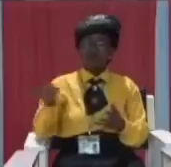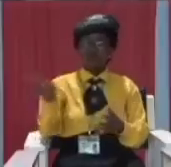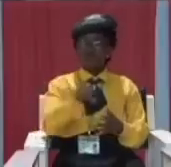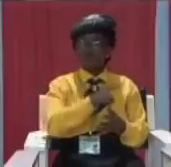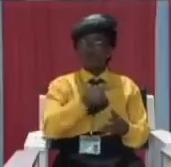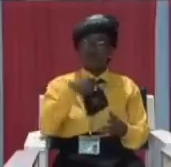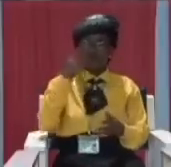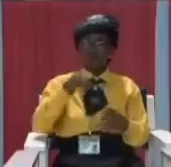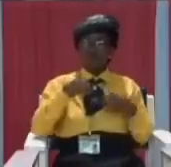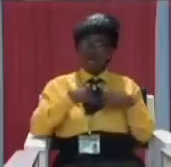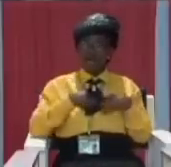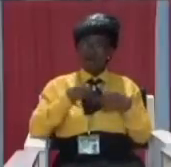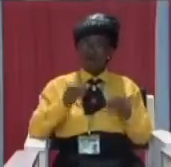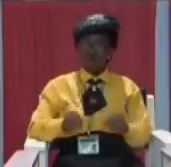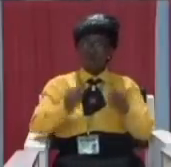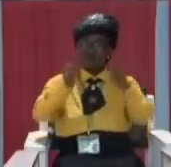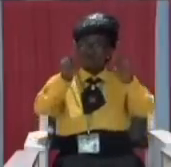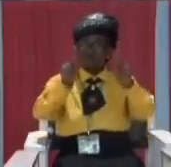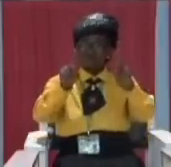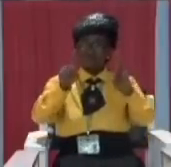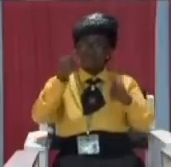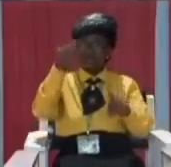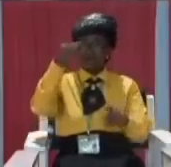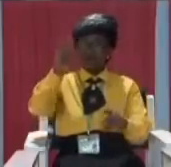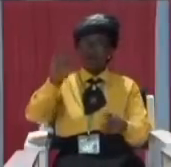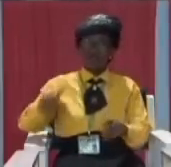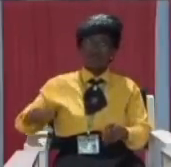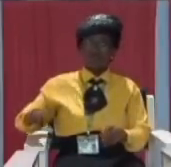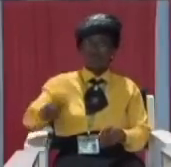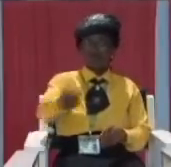opportunity of traveling abroad,